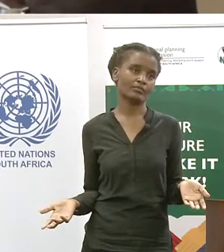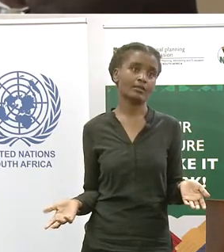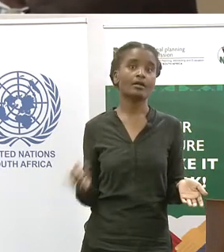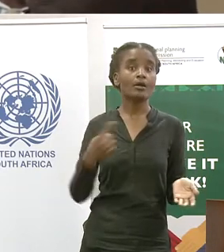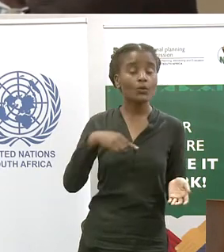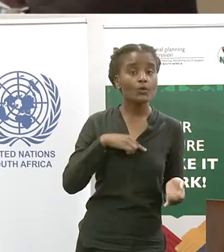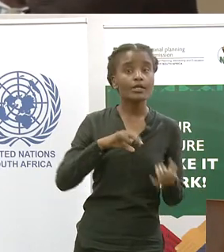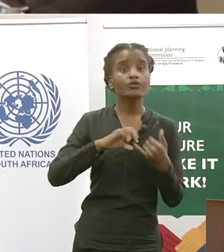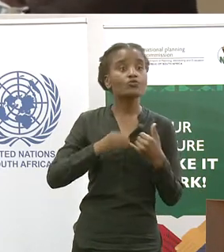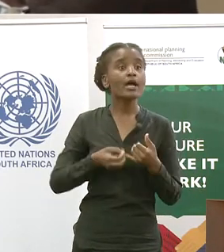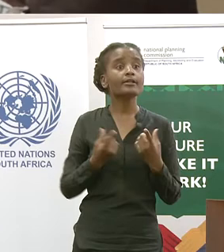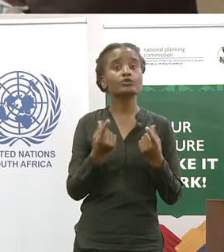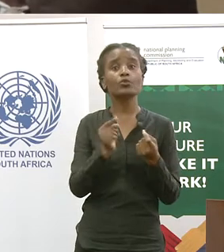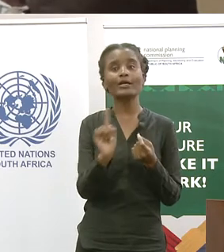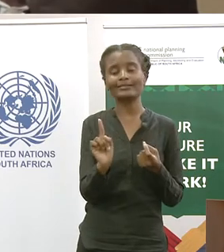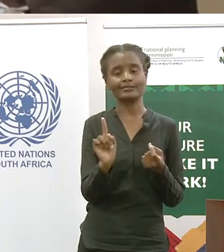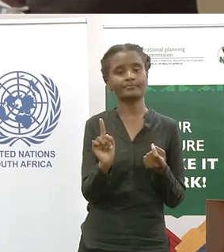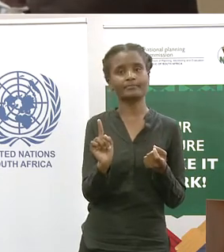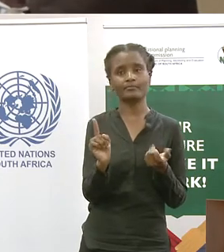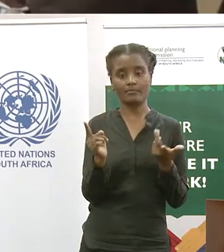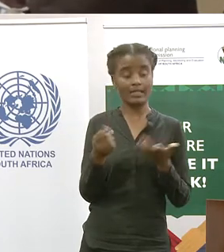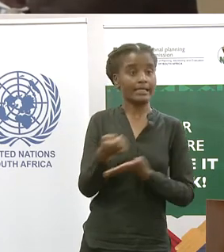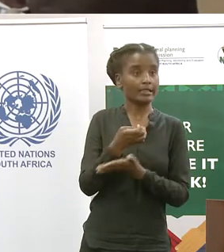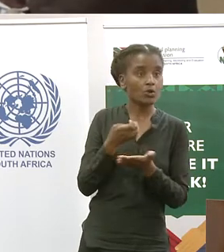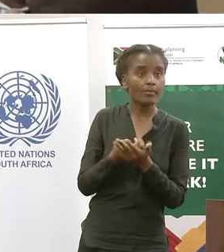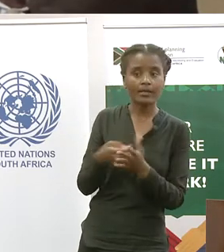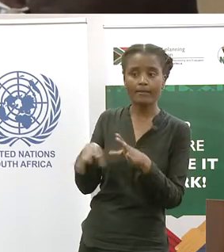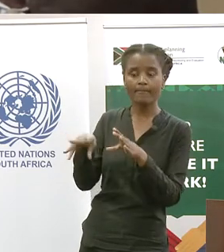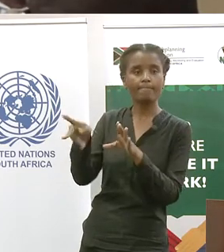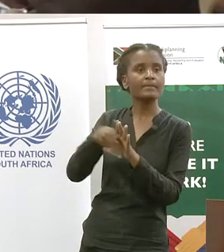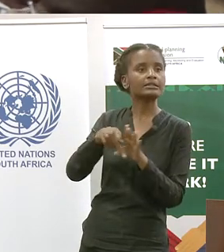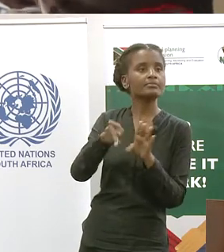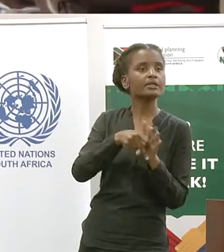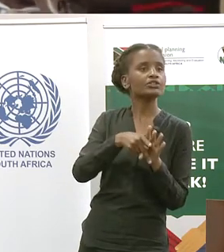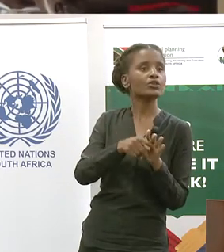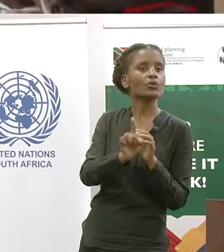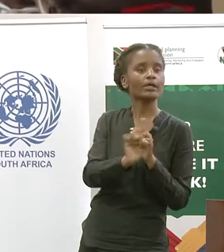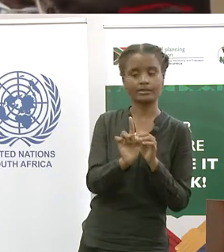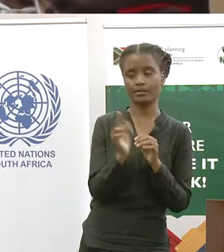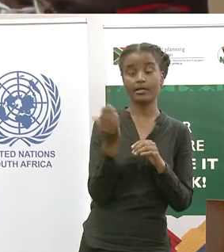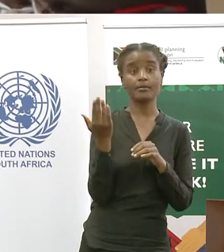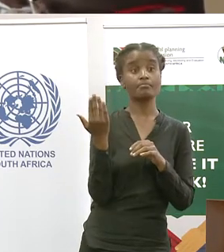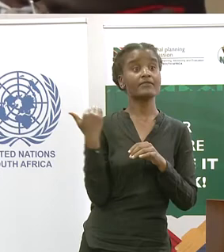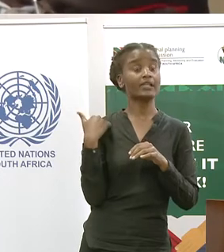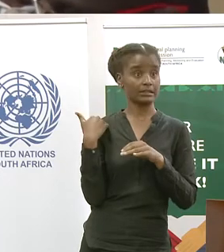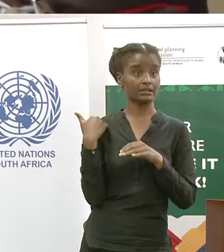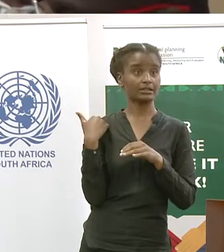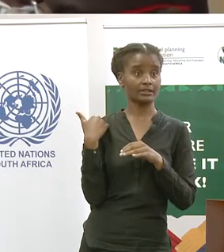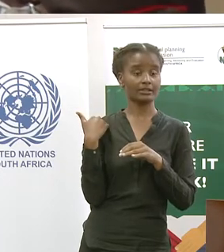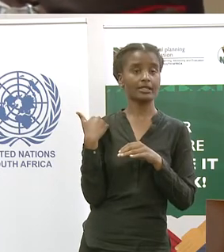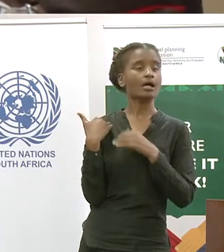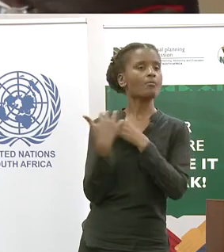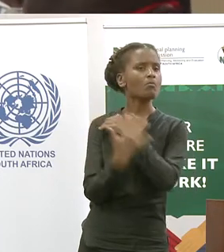move the economic participation of the previously disadvantaged